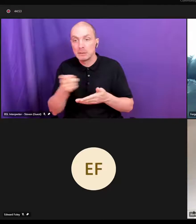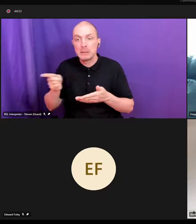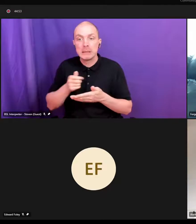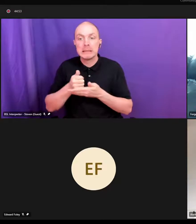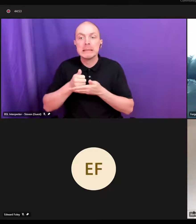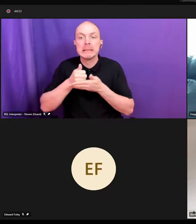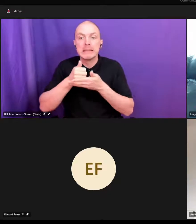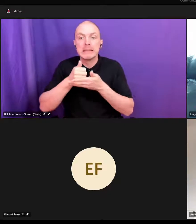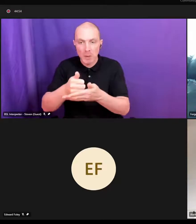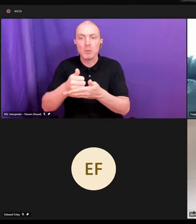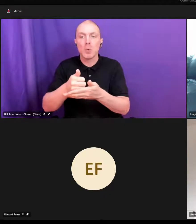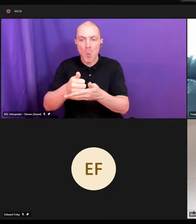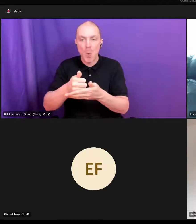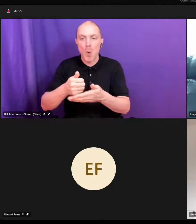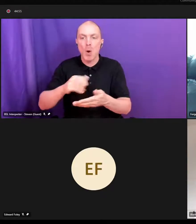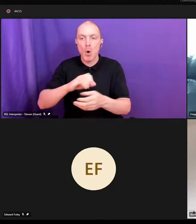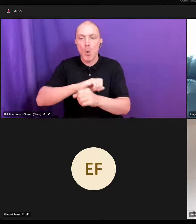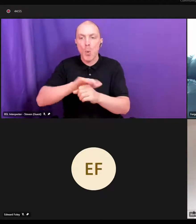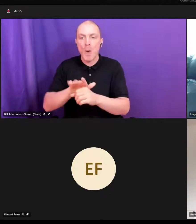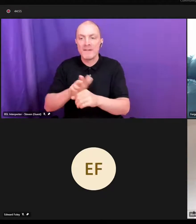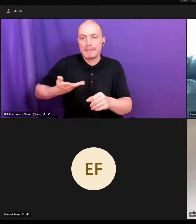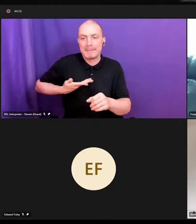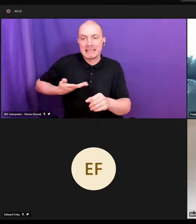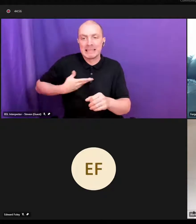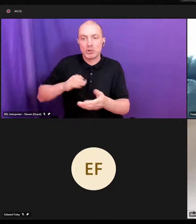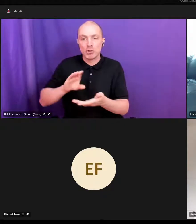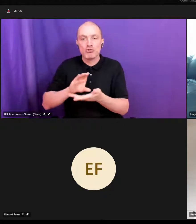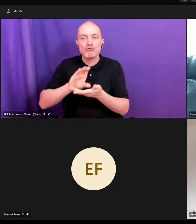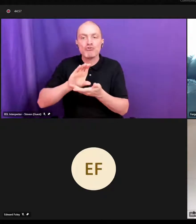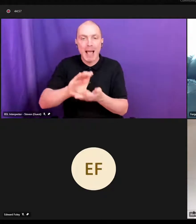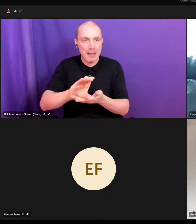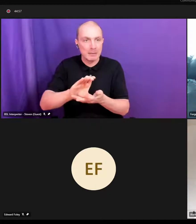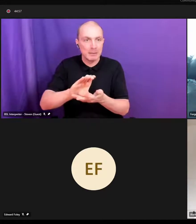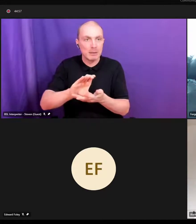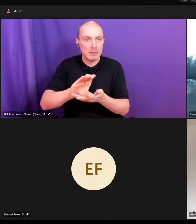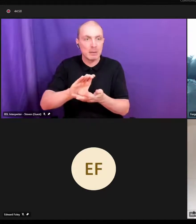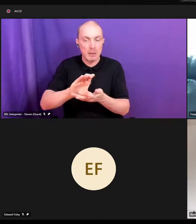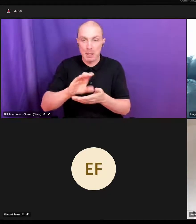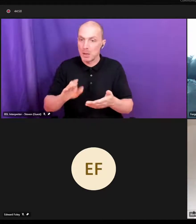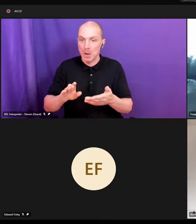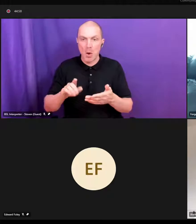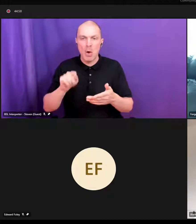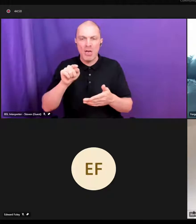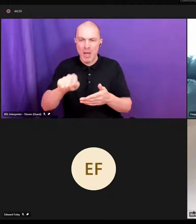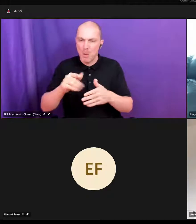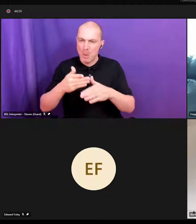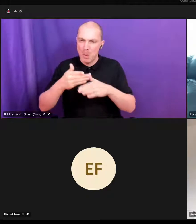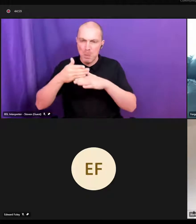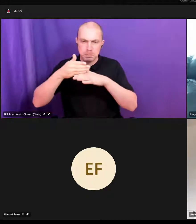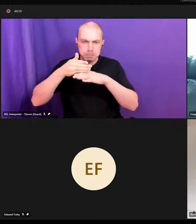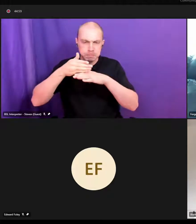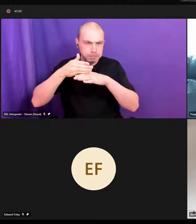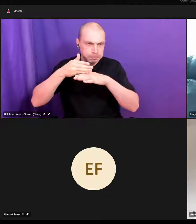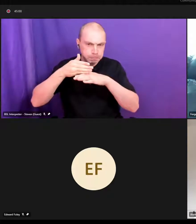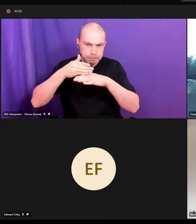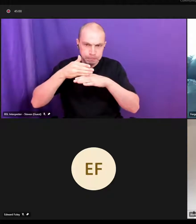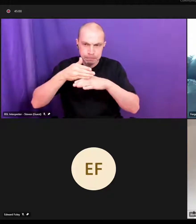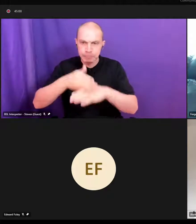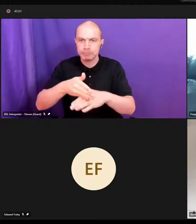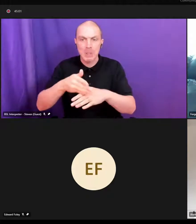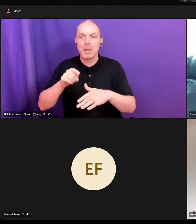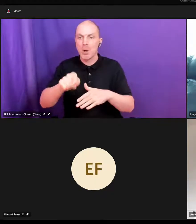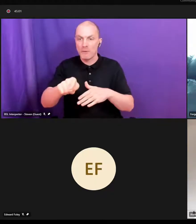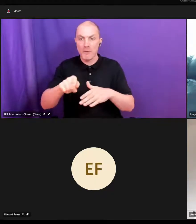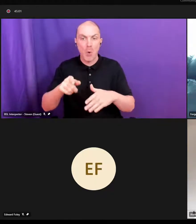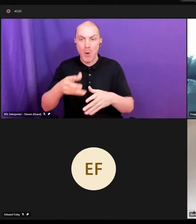COVID business grants over the piece. Again, that was a major piece of work for not just economic development